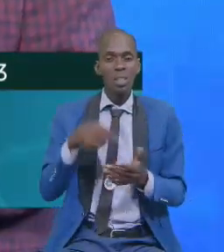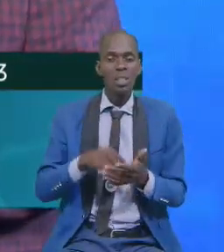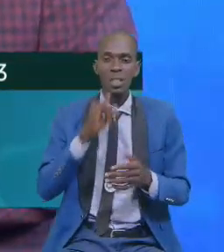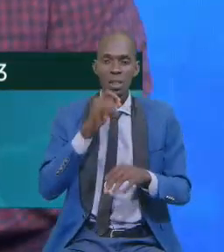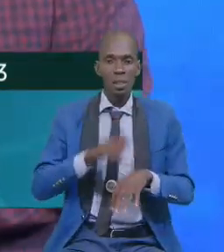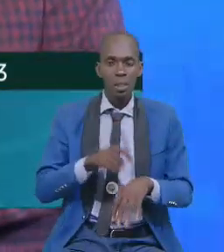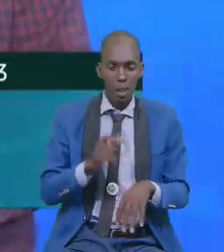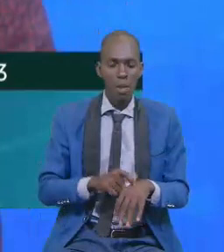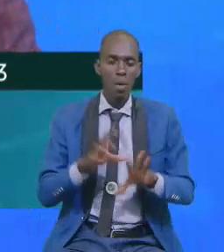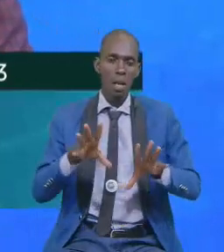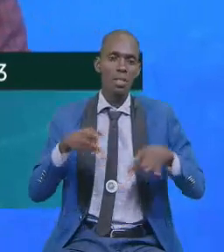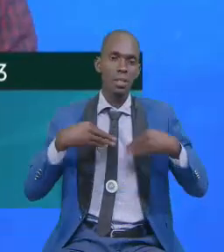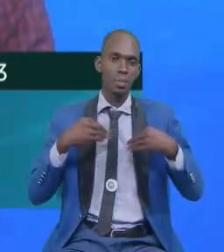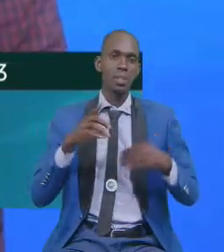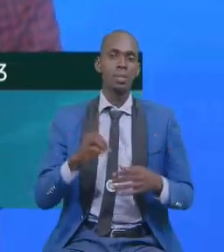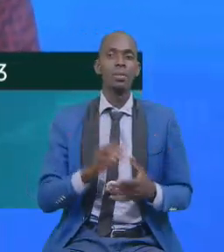accepted.